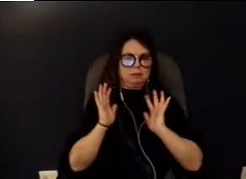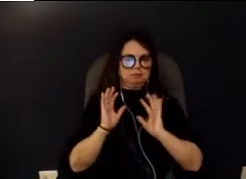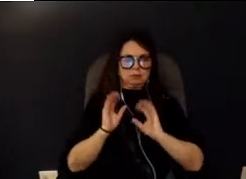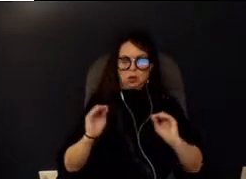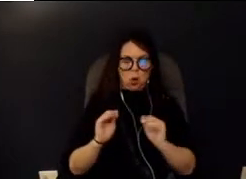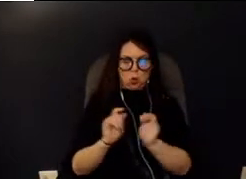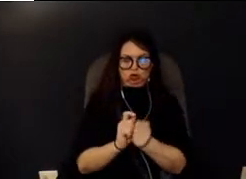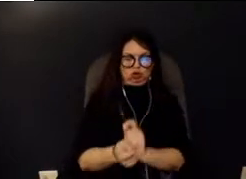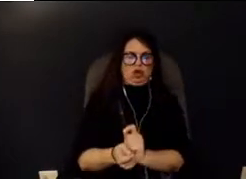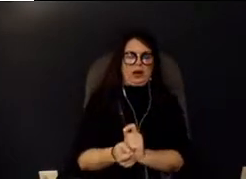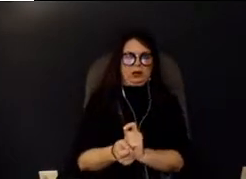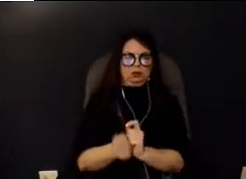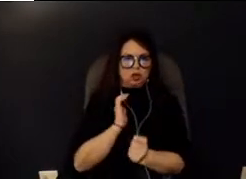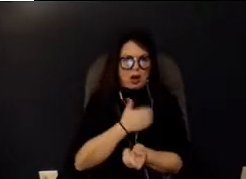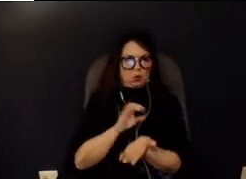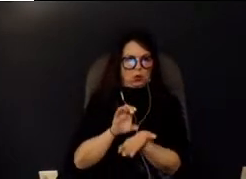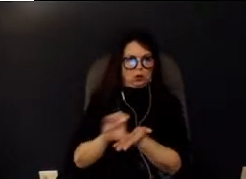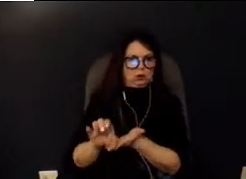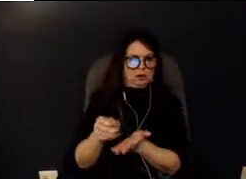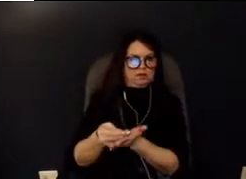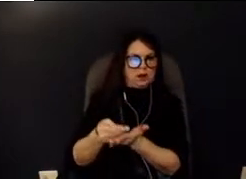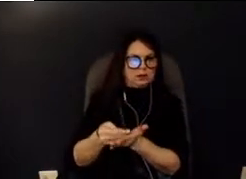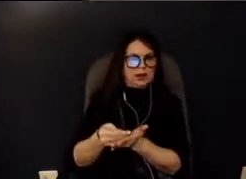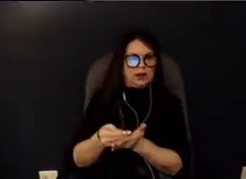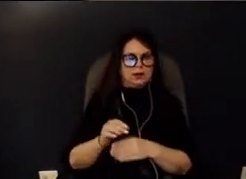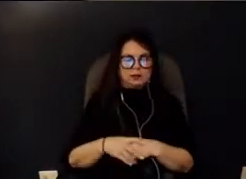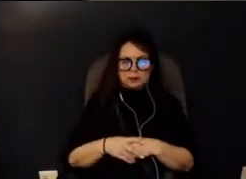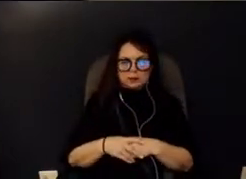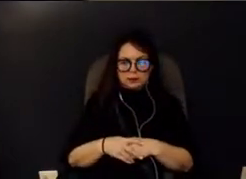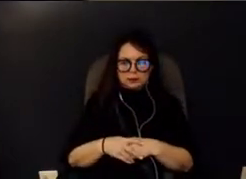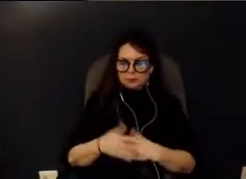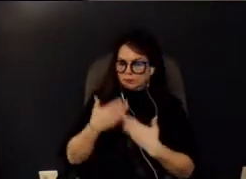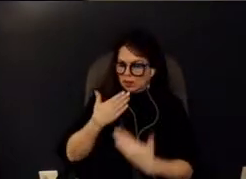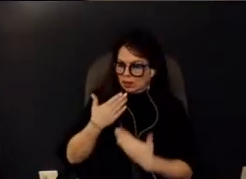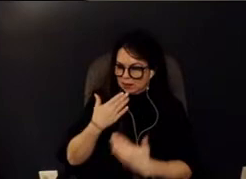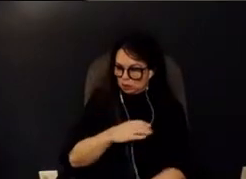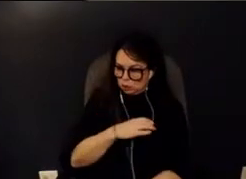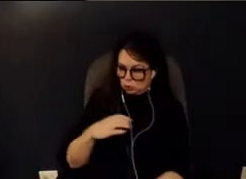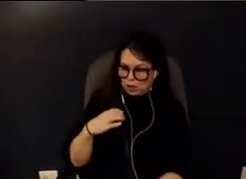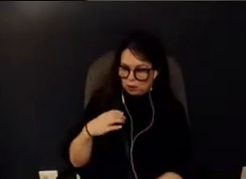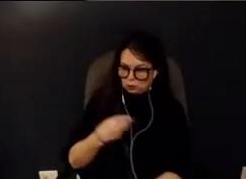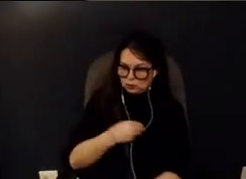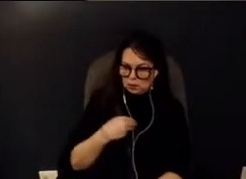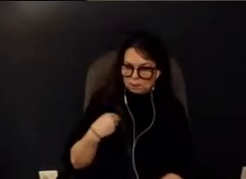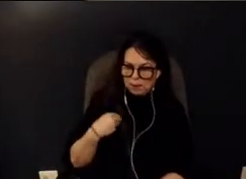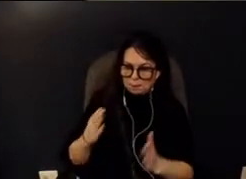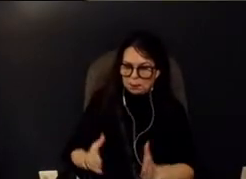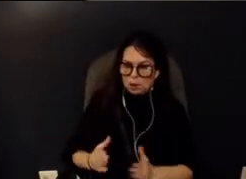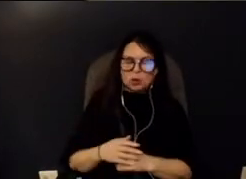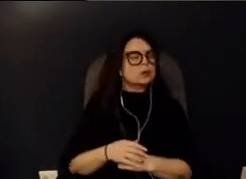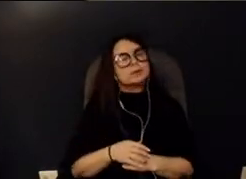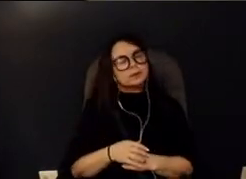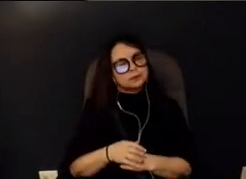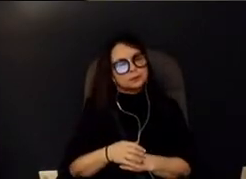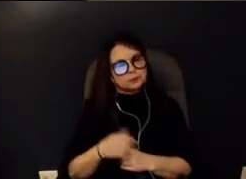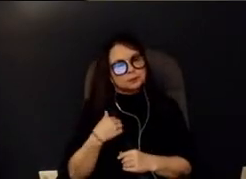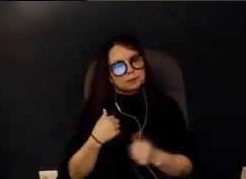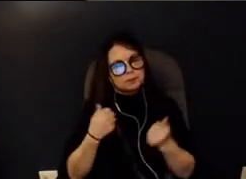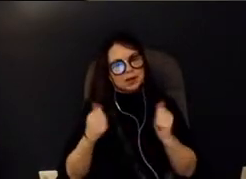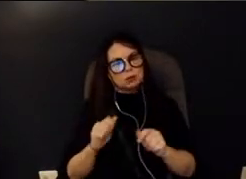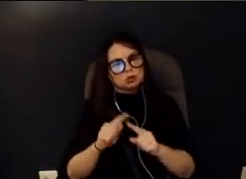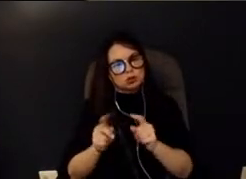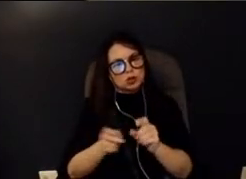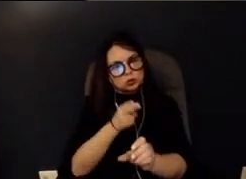Thank you, Councilmember. Councilmember Gordon. Thank you very much. And I was trying to jump in to prior to this one